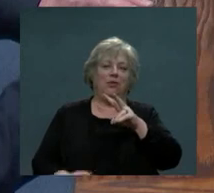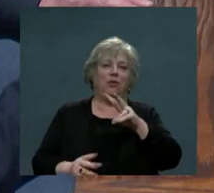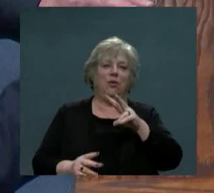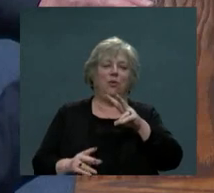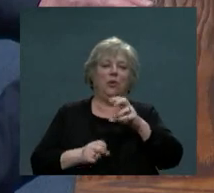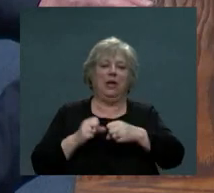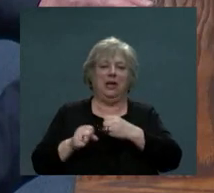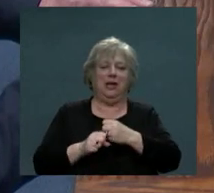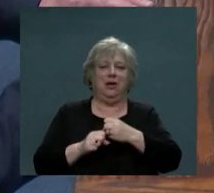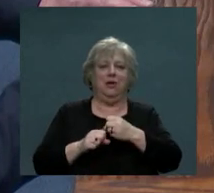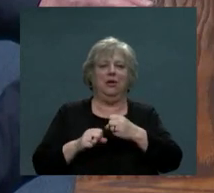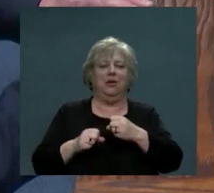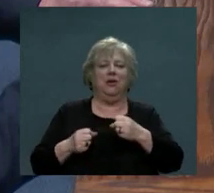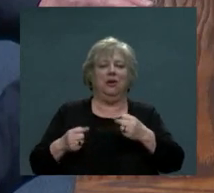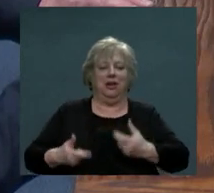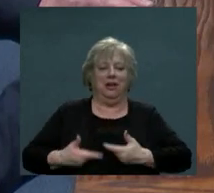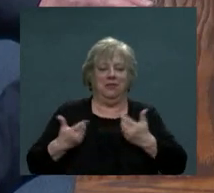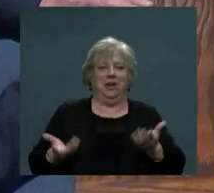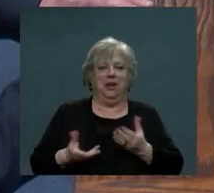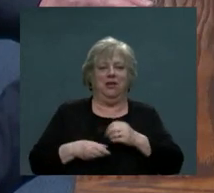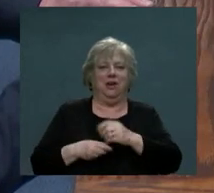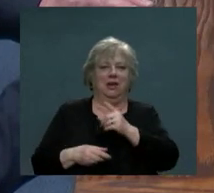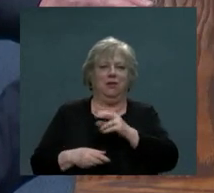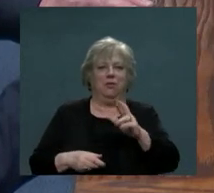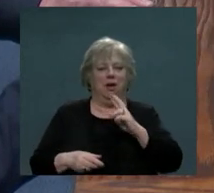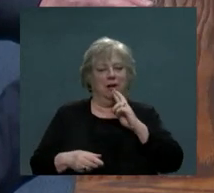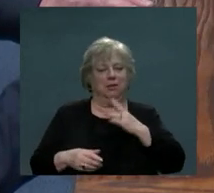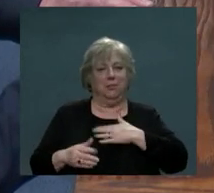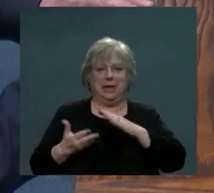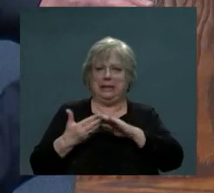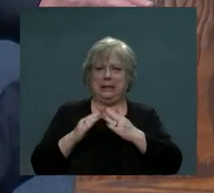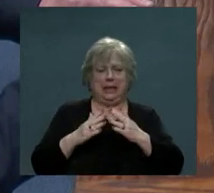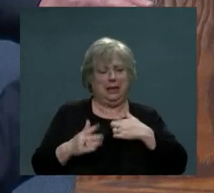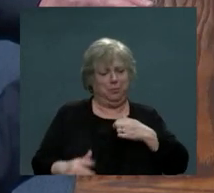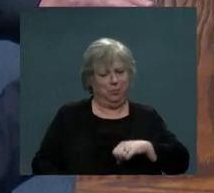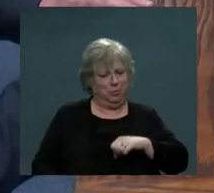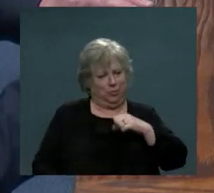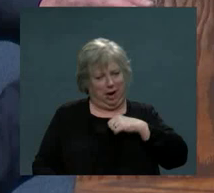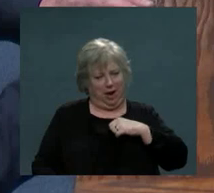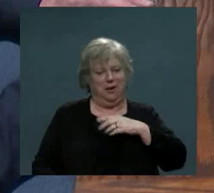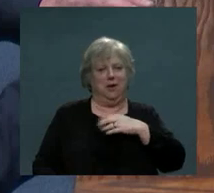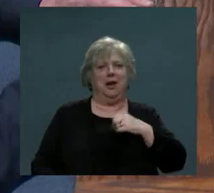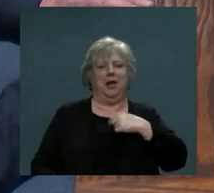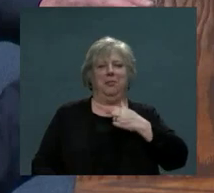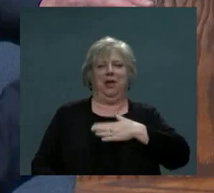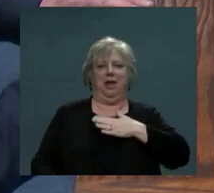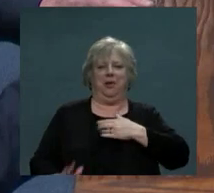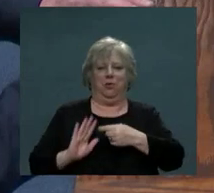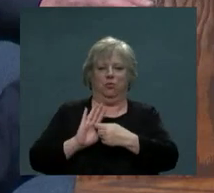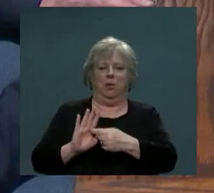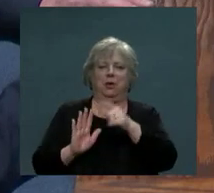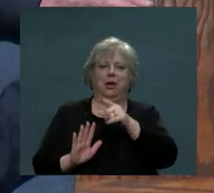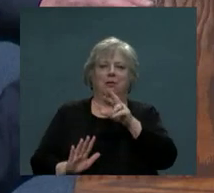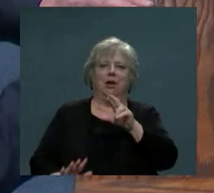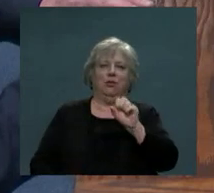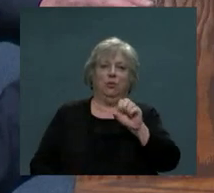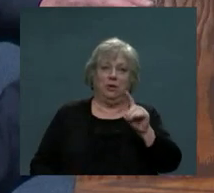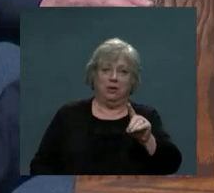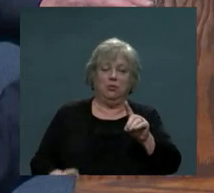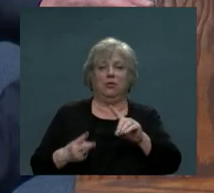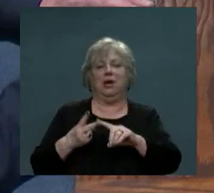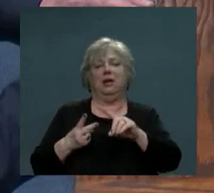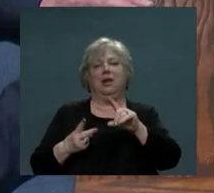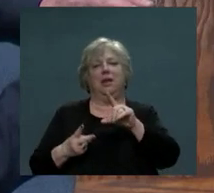resident of Little Rock, and I am proud of my city. I am proud and honored to represent the Little Rock School District, Little Rock Central High